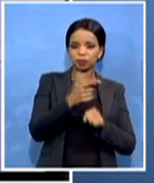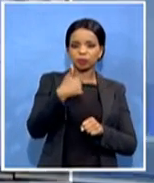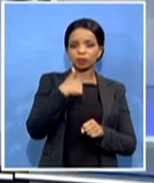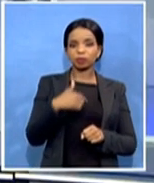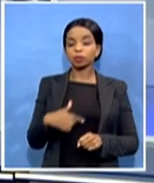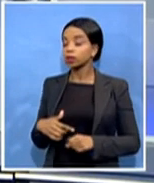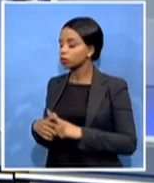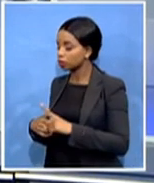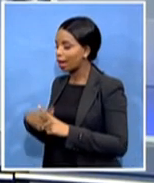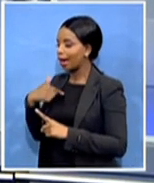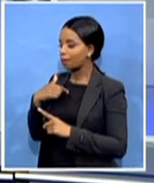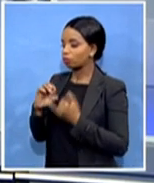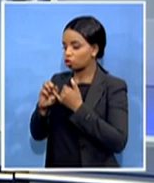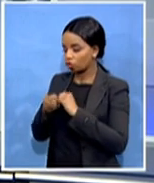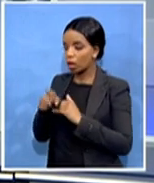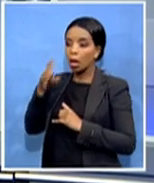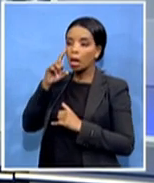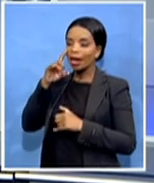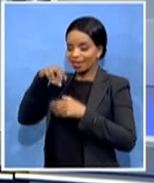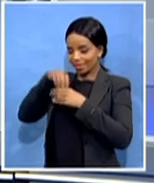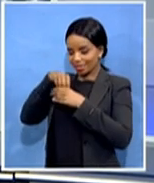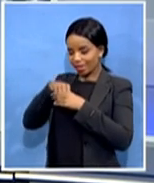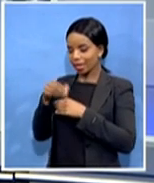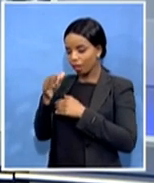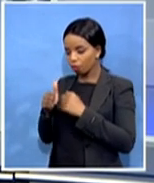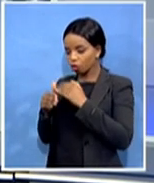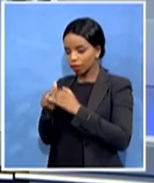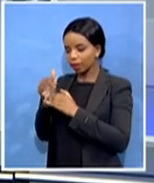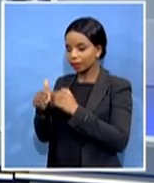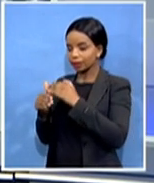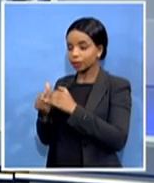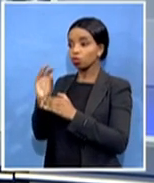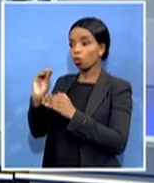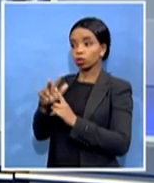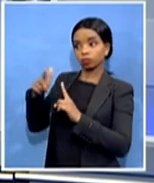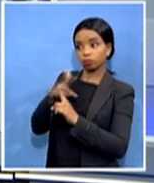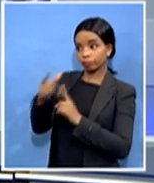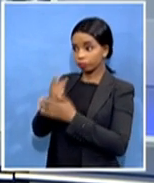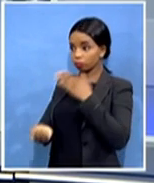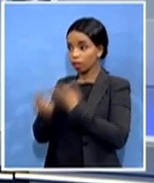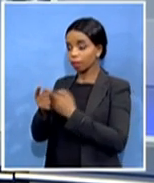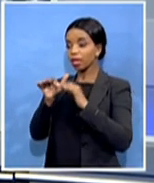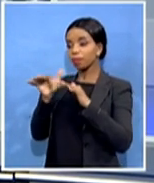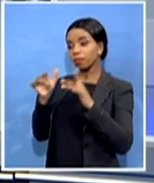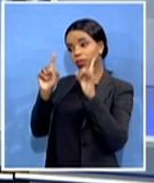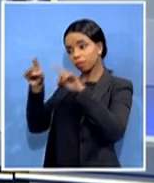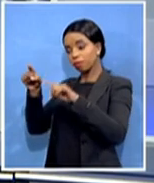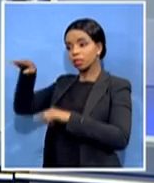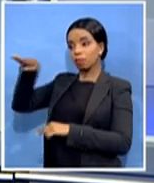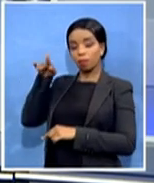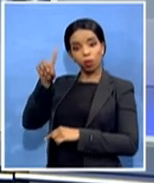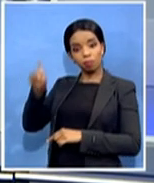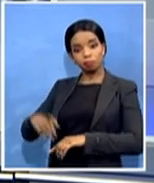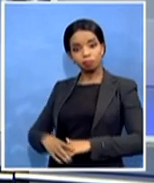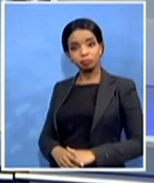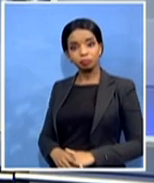processes, will they be facing any action within the party? Will the party be probing this? The ANC